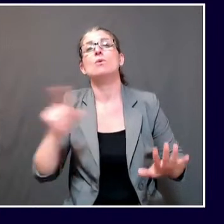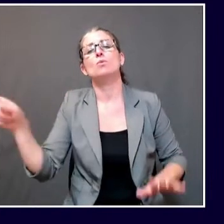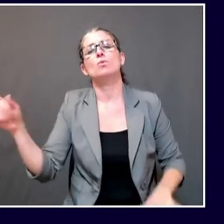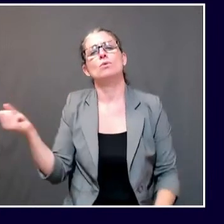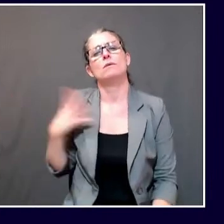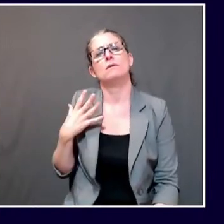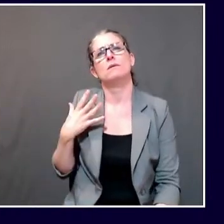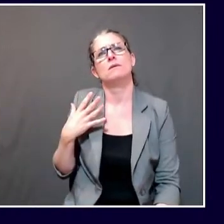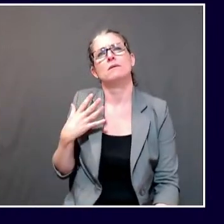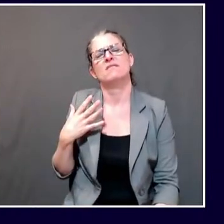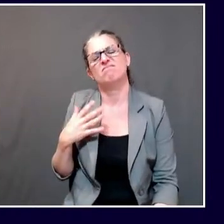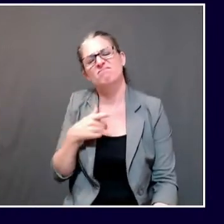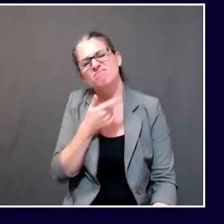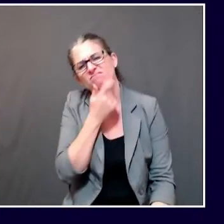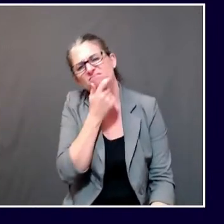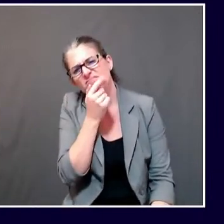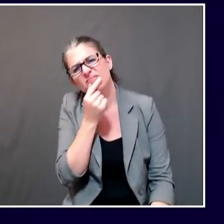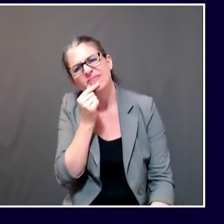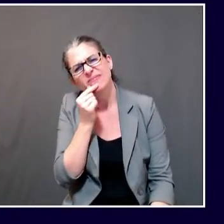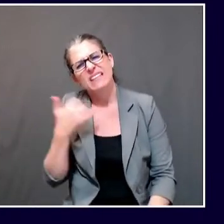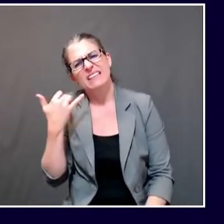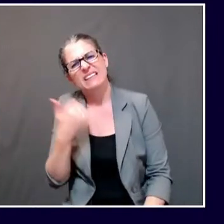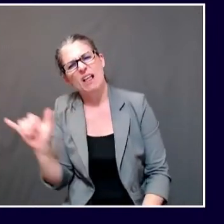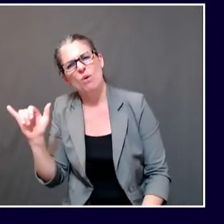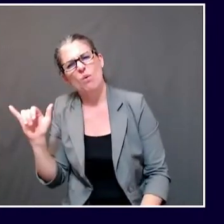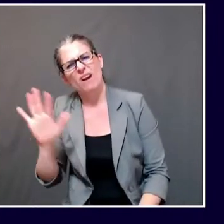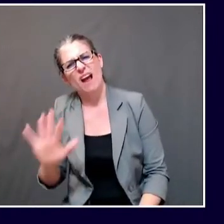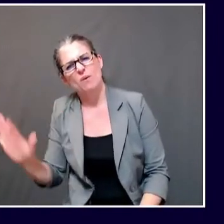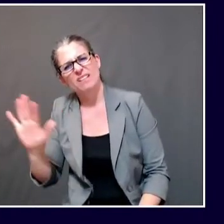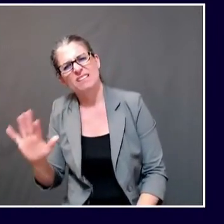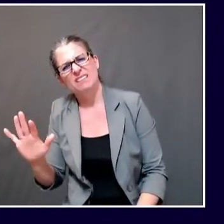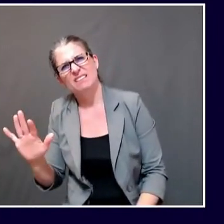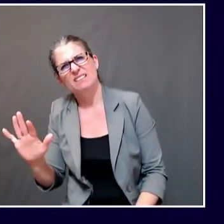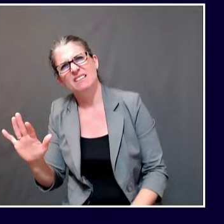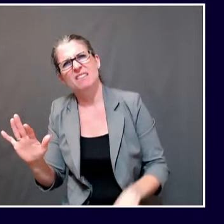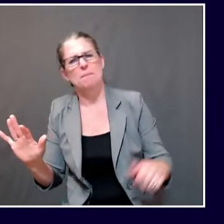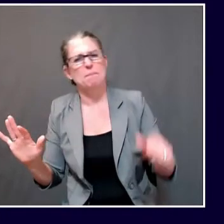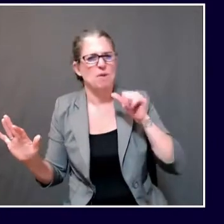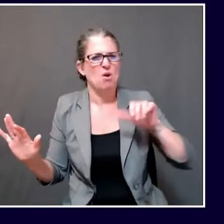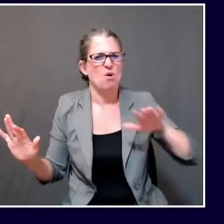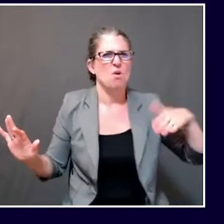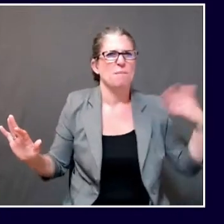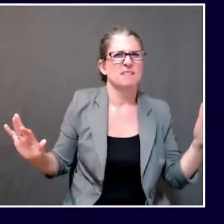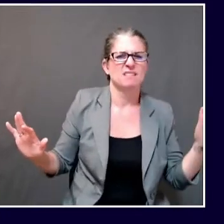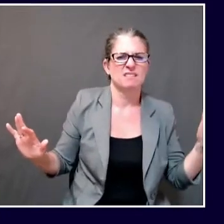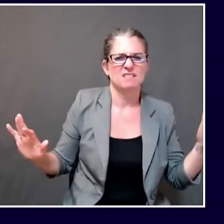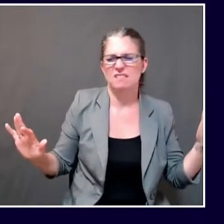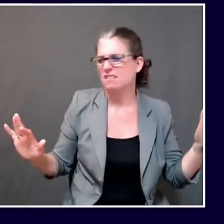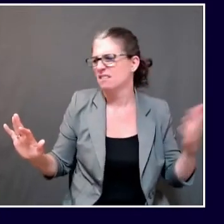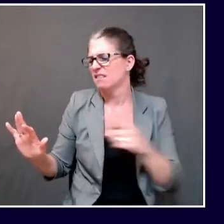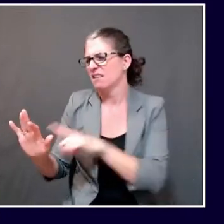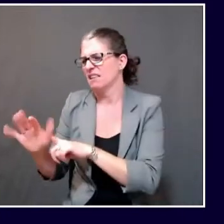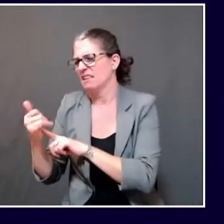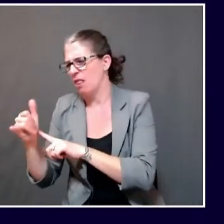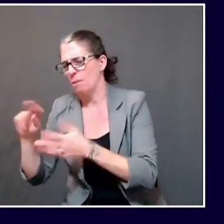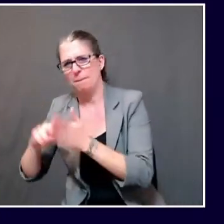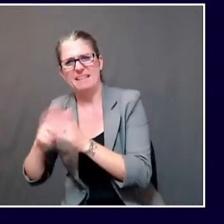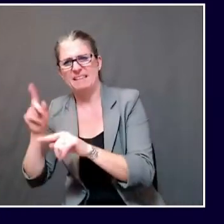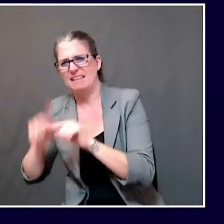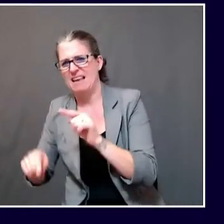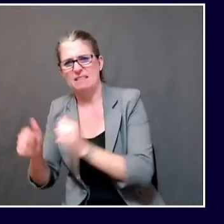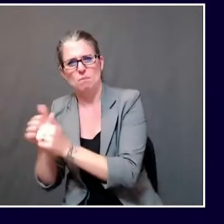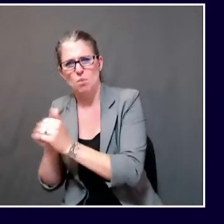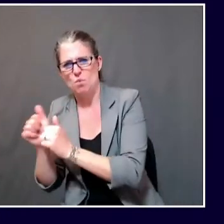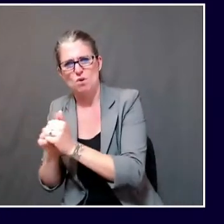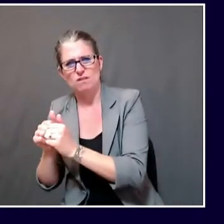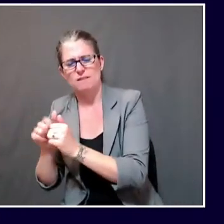simultaneously thinking about ways to create greater harmony, but we've got to make sure that we contemplate that the risk that